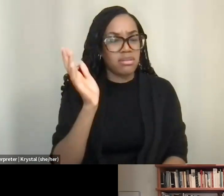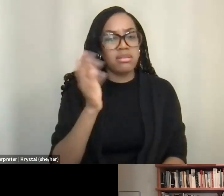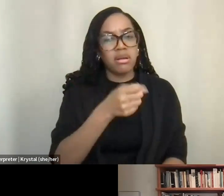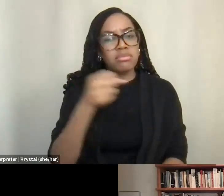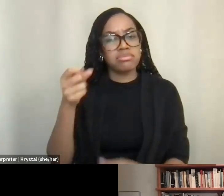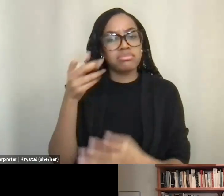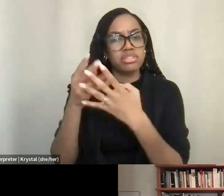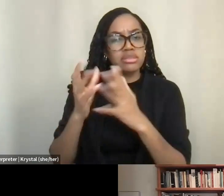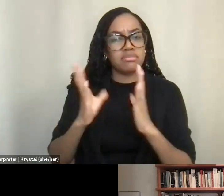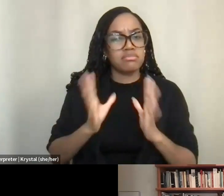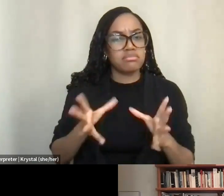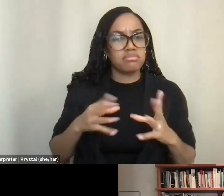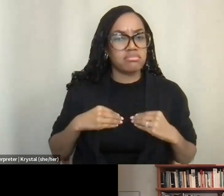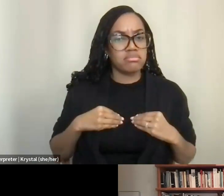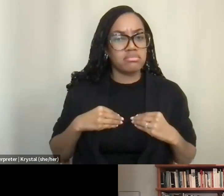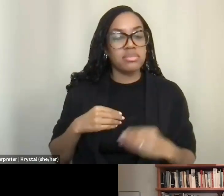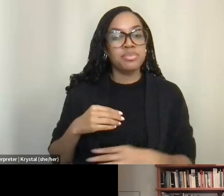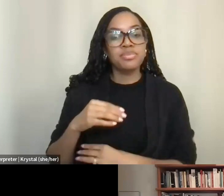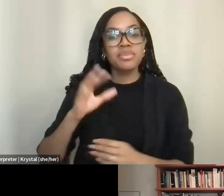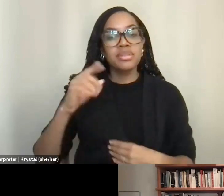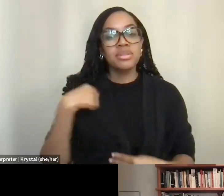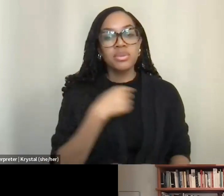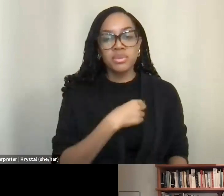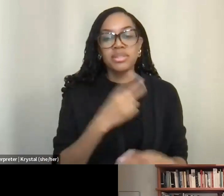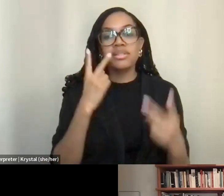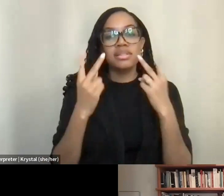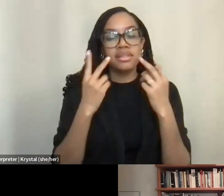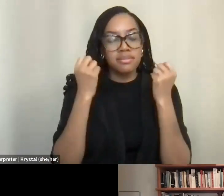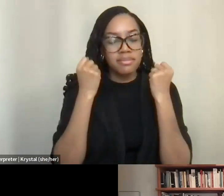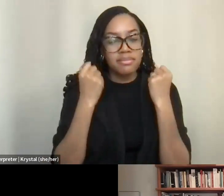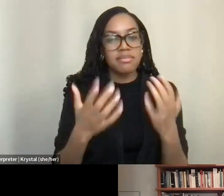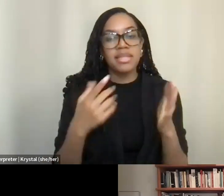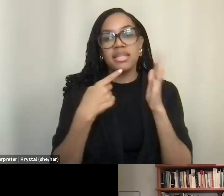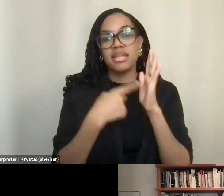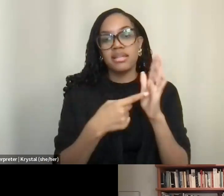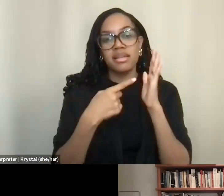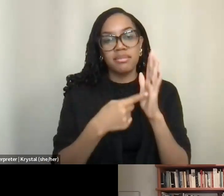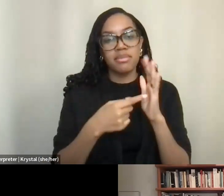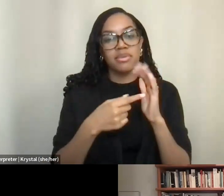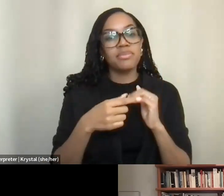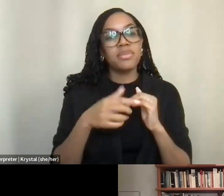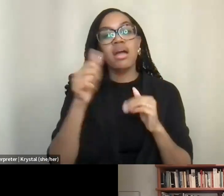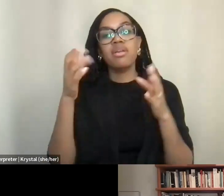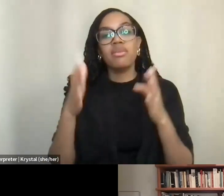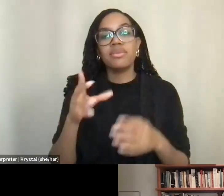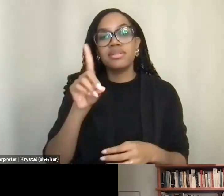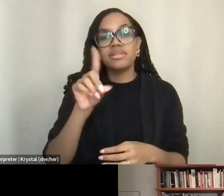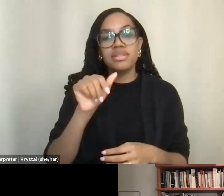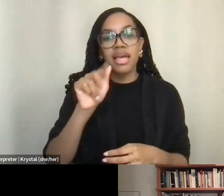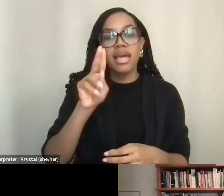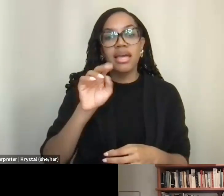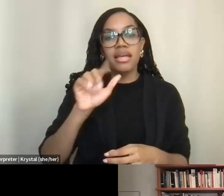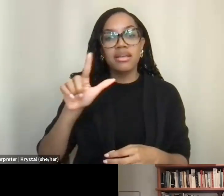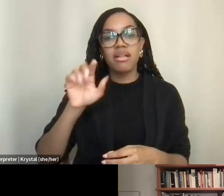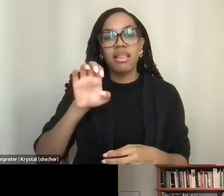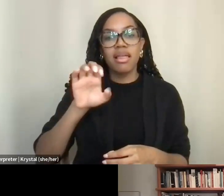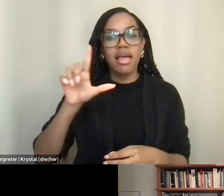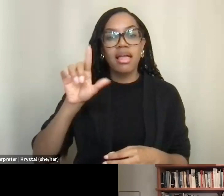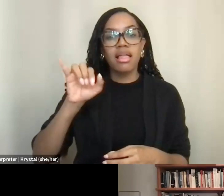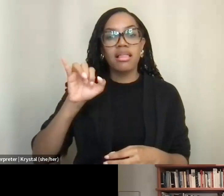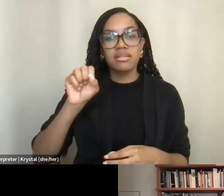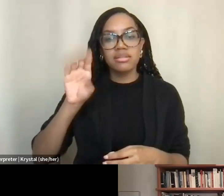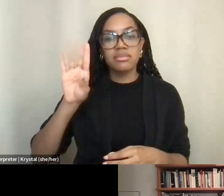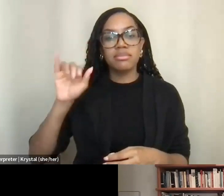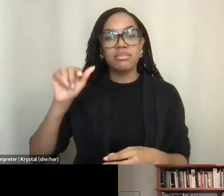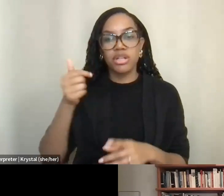potentially instructive. And we have many examples. And Daniel Ellsberg's another one, but there are so many whose names we don't